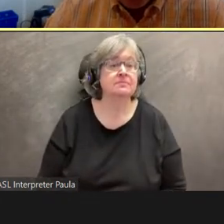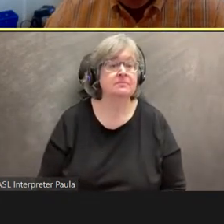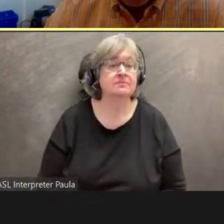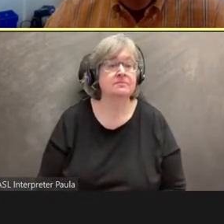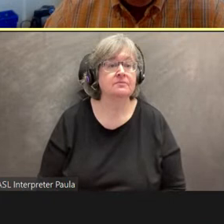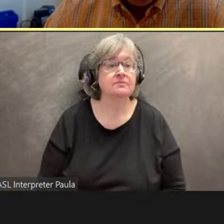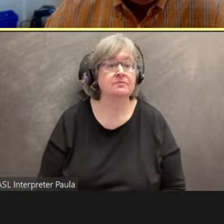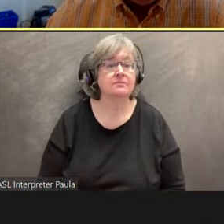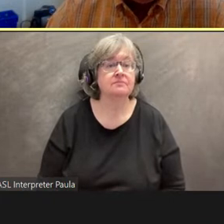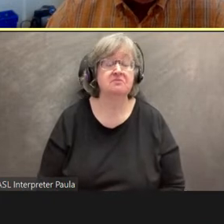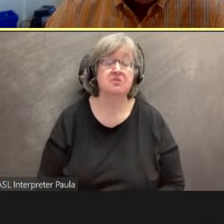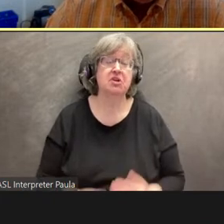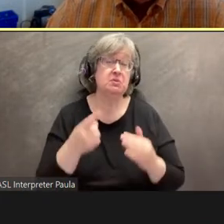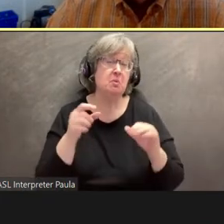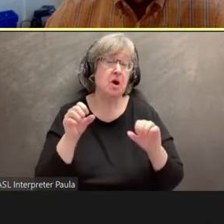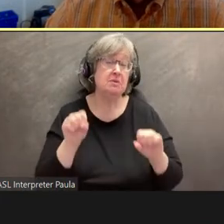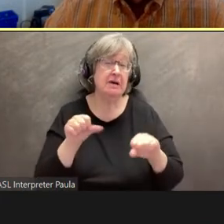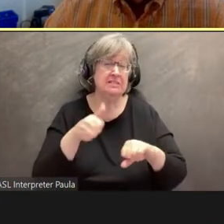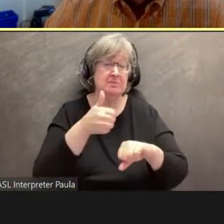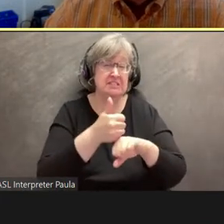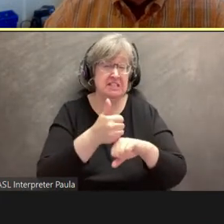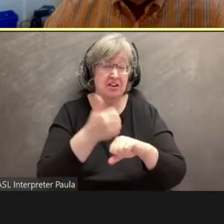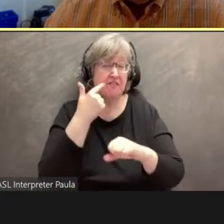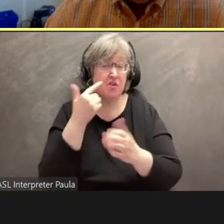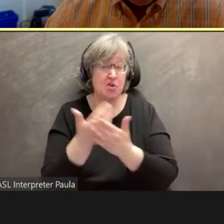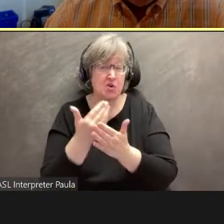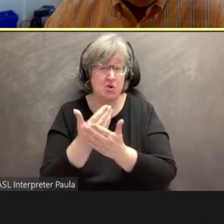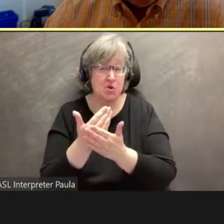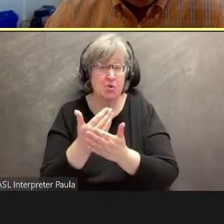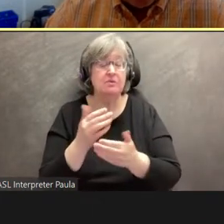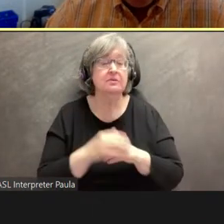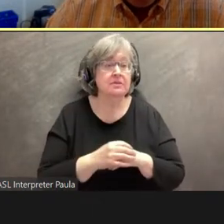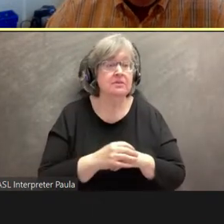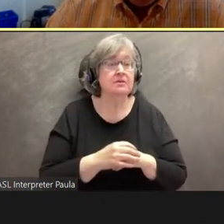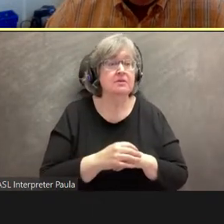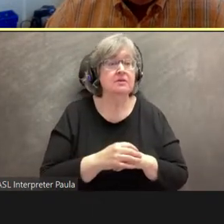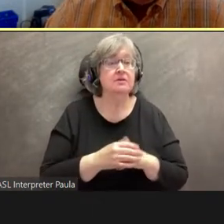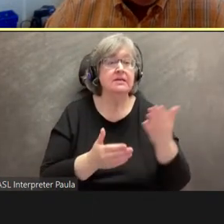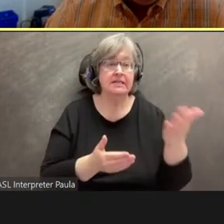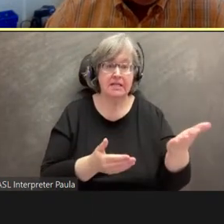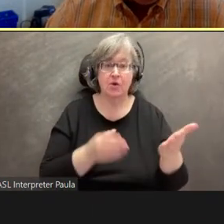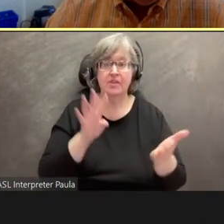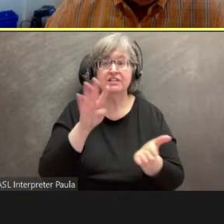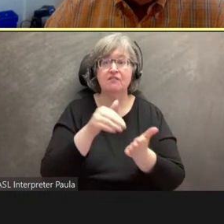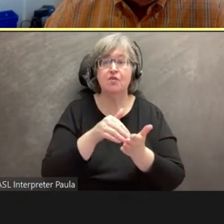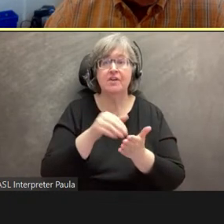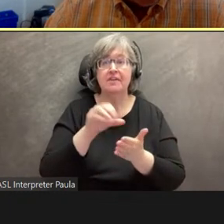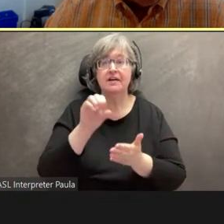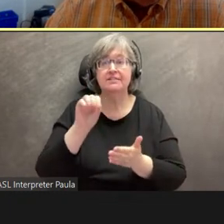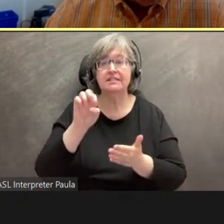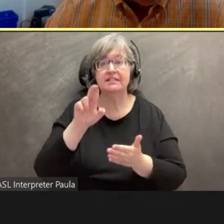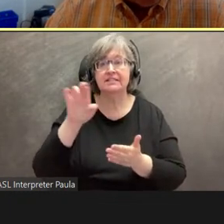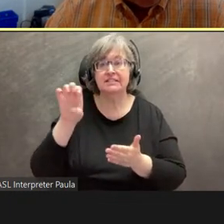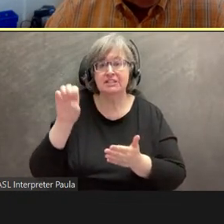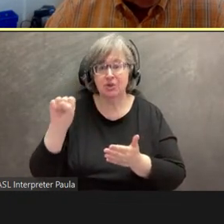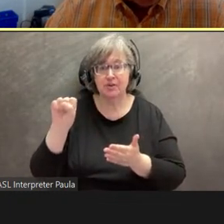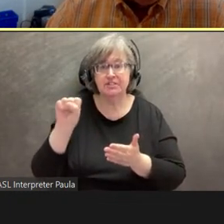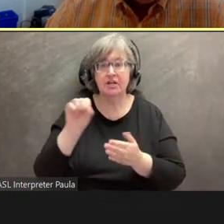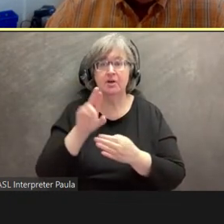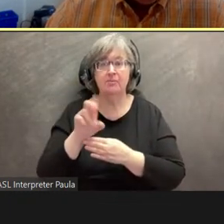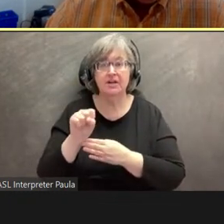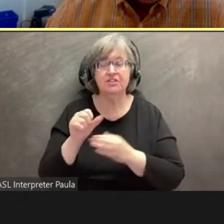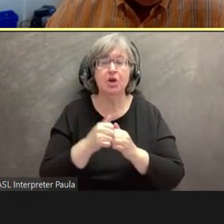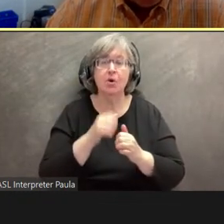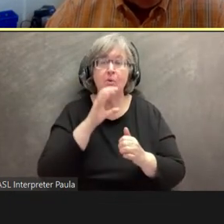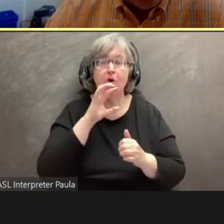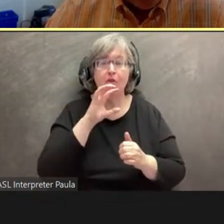that's one possible configuration. The next slide is the 4000 series buses, again with the old